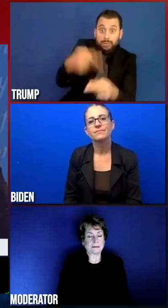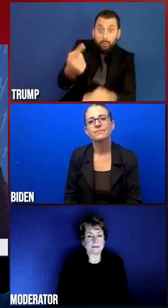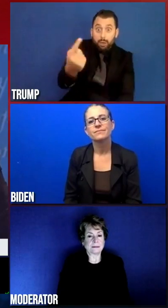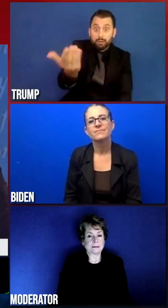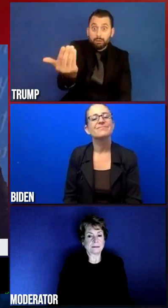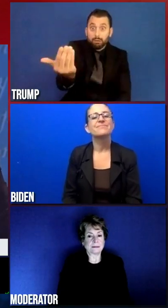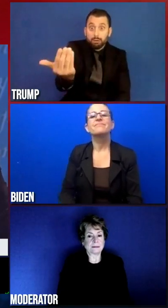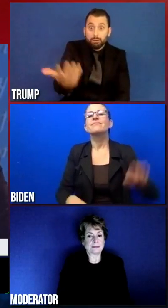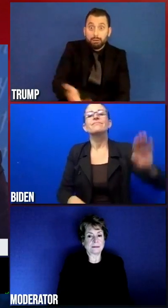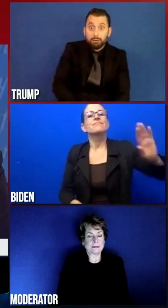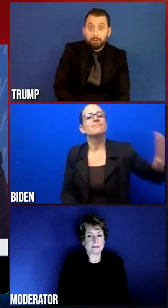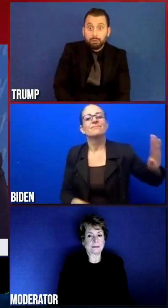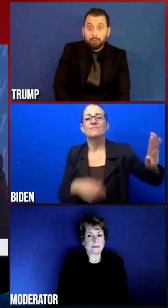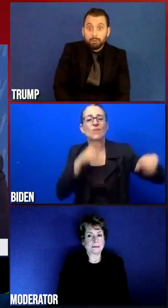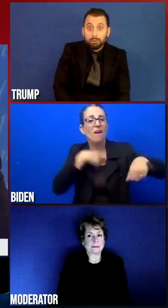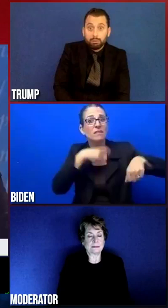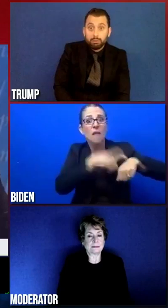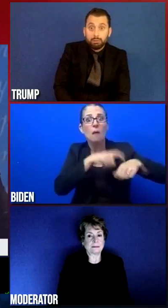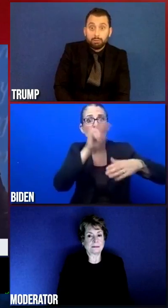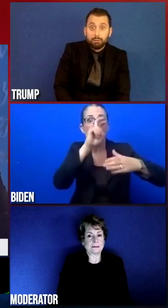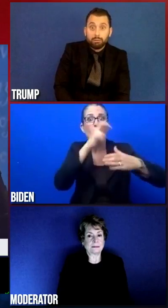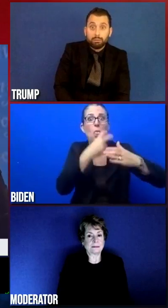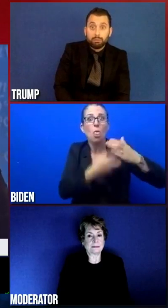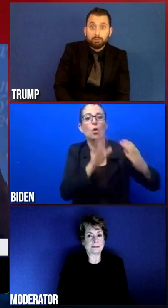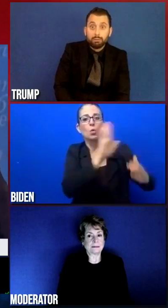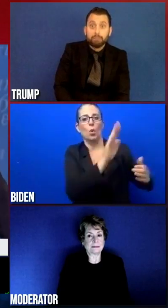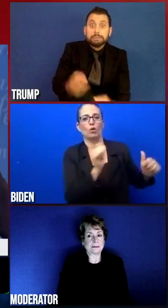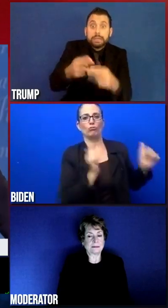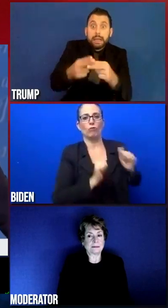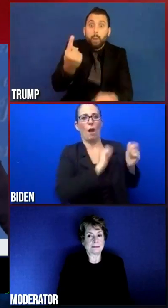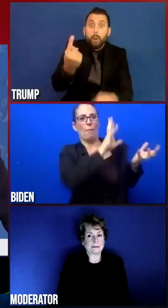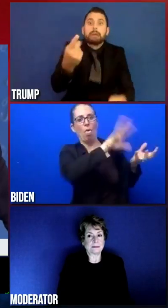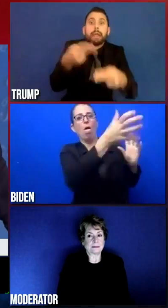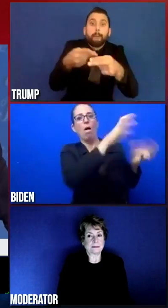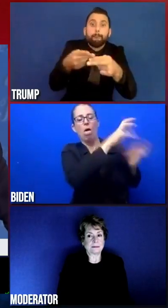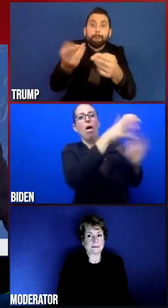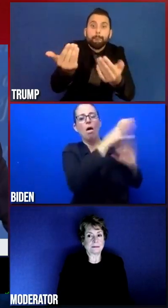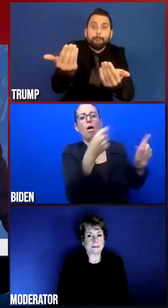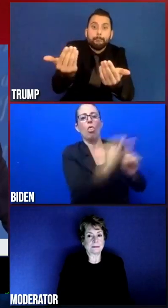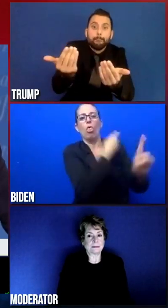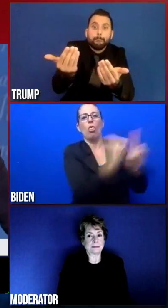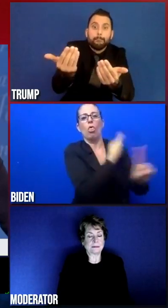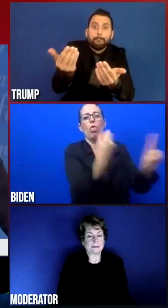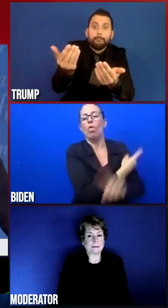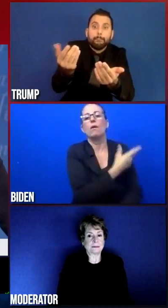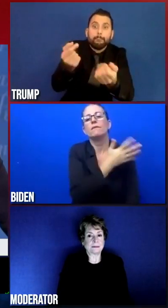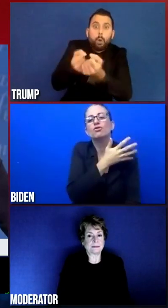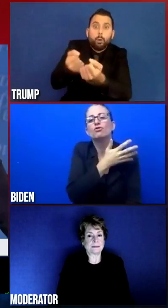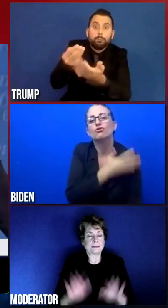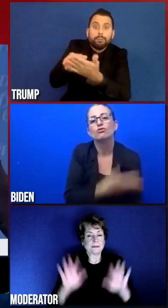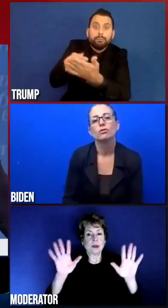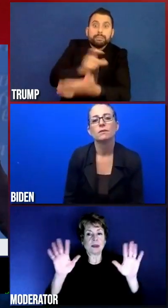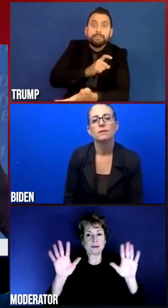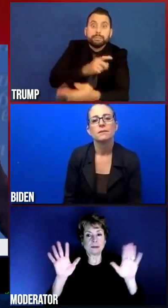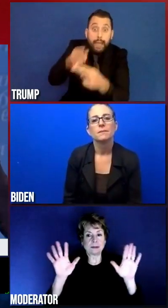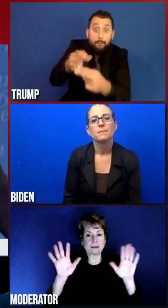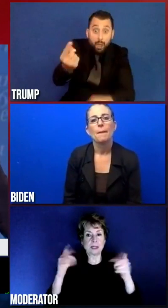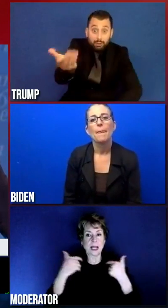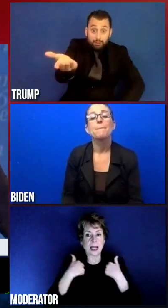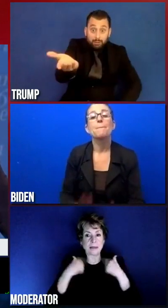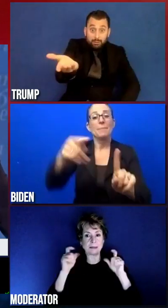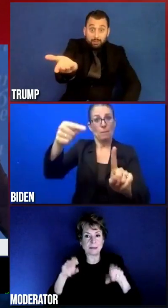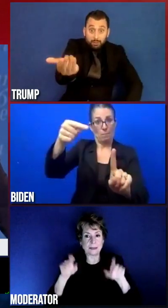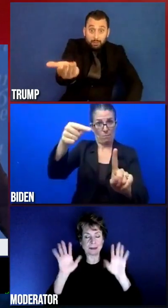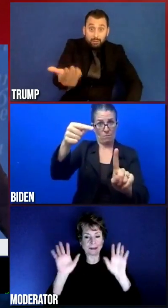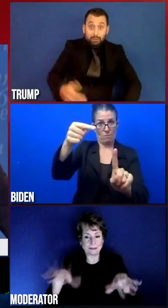about it. Name one law enforcement group that came out and supported gentlemen, you. I think I'm going to take back the There moderator's aren't. I don't role, think there are